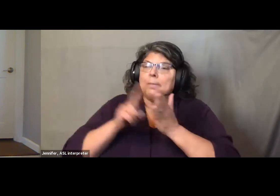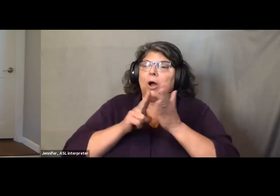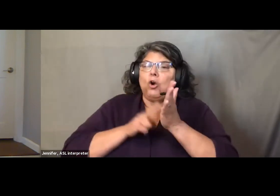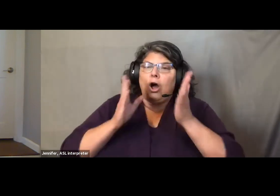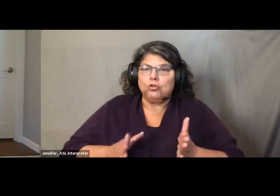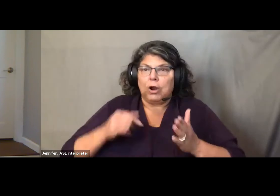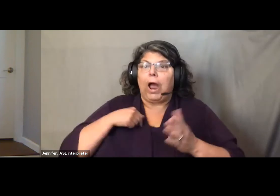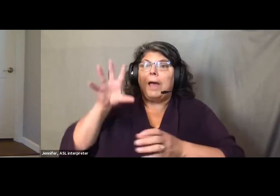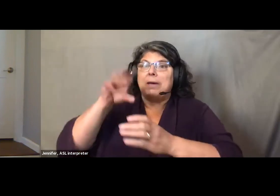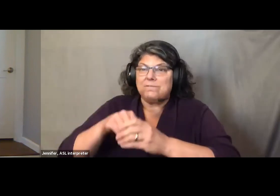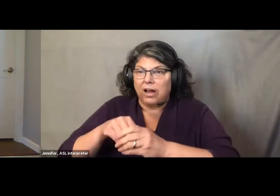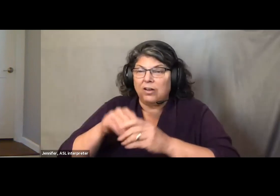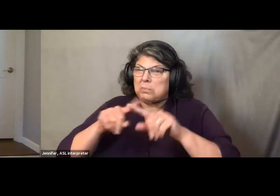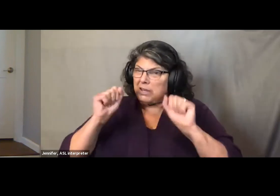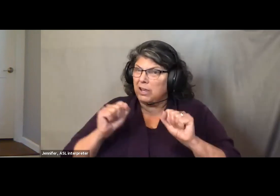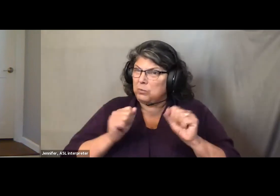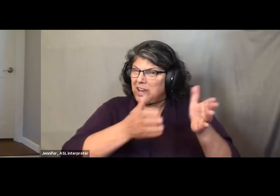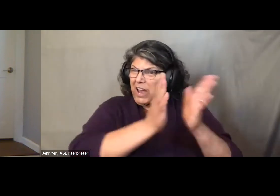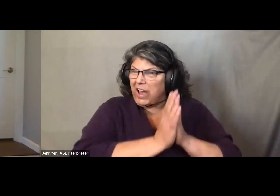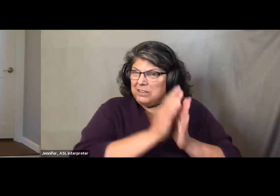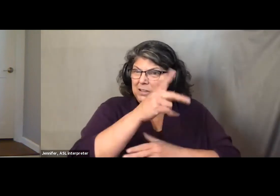Can you use the public option?